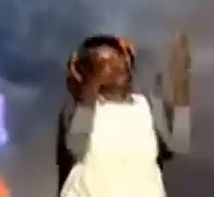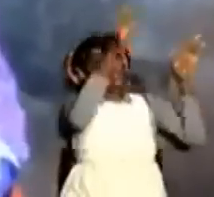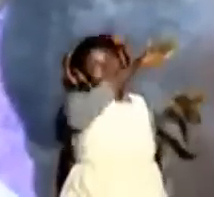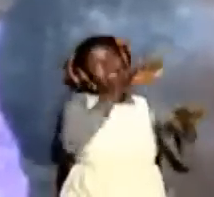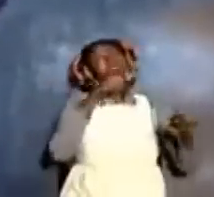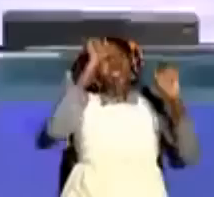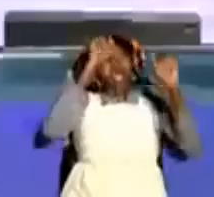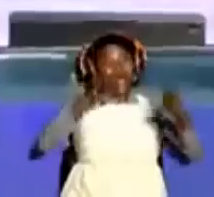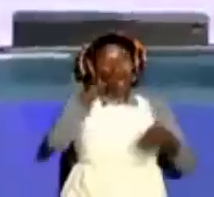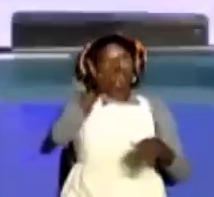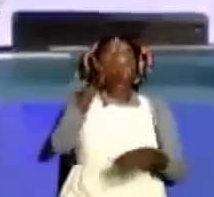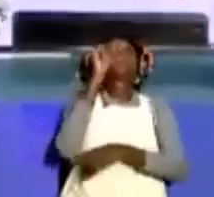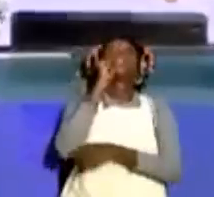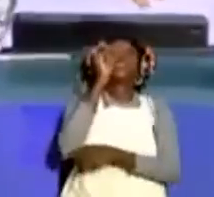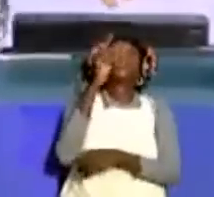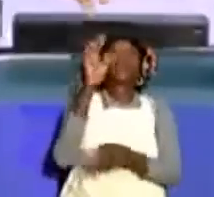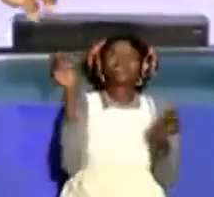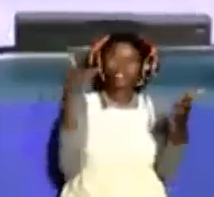testify against me?